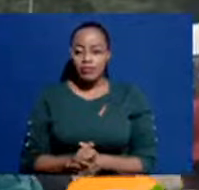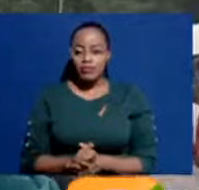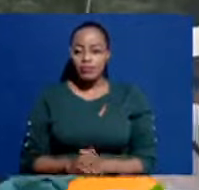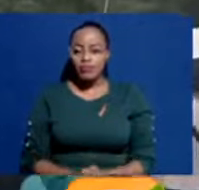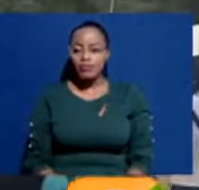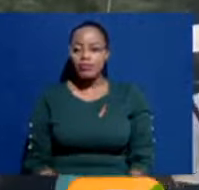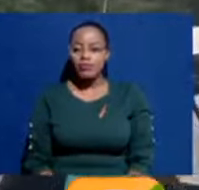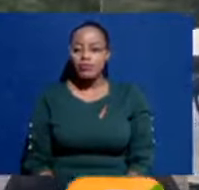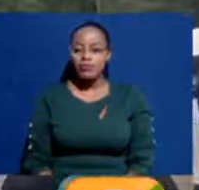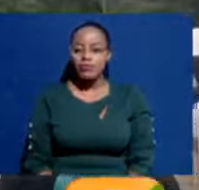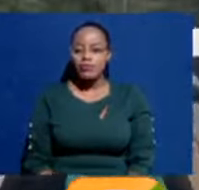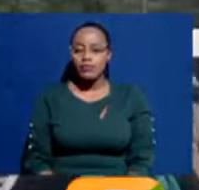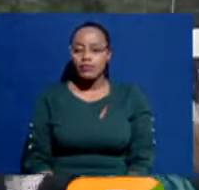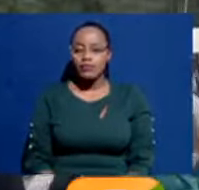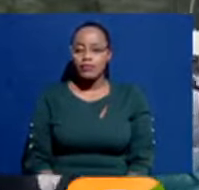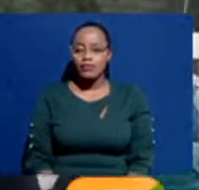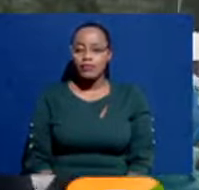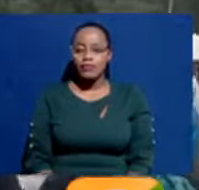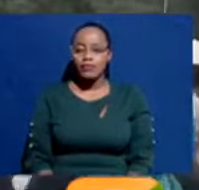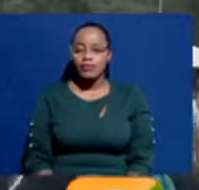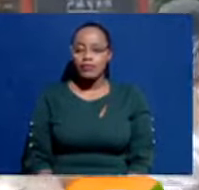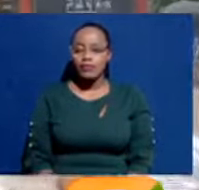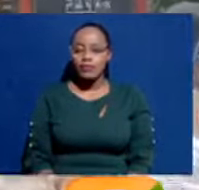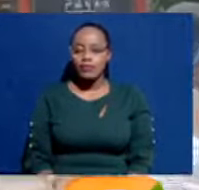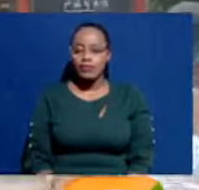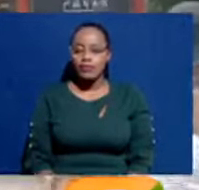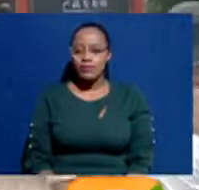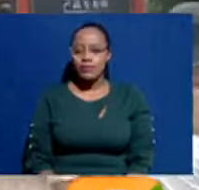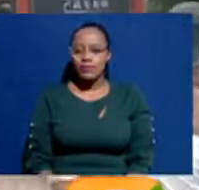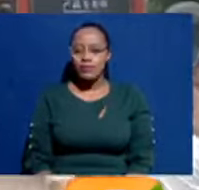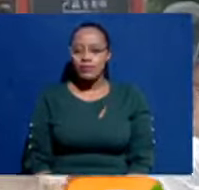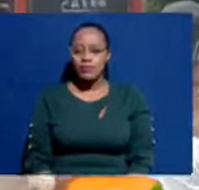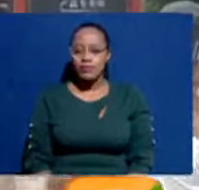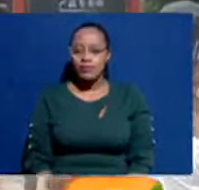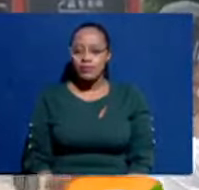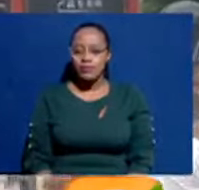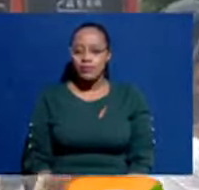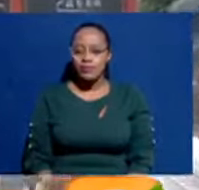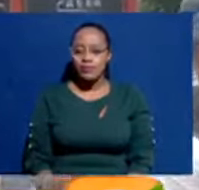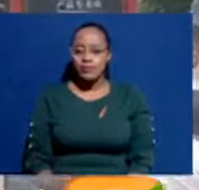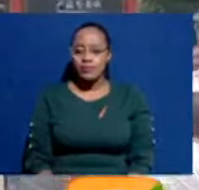Francis Mtalaki, Citizen TV, Beijing, China.